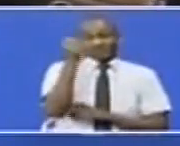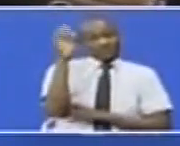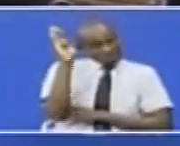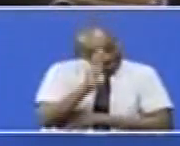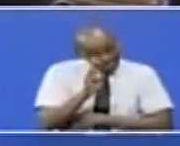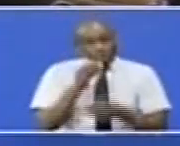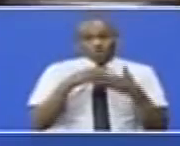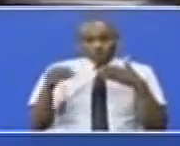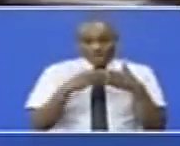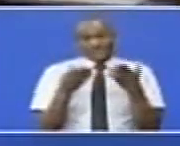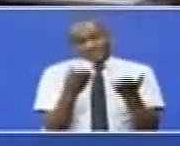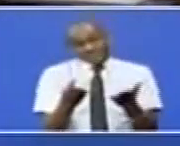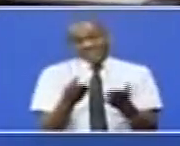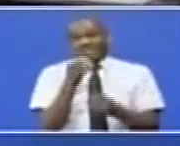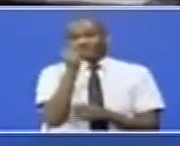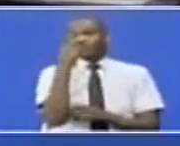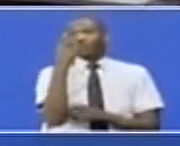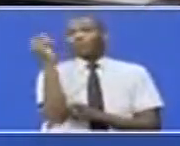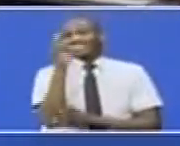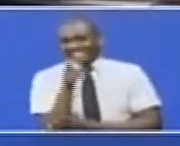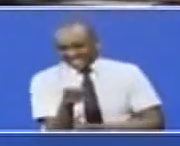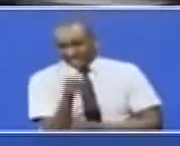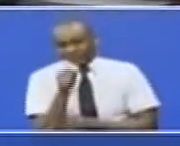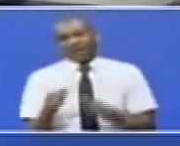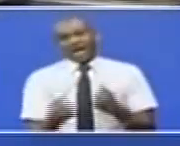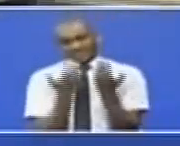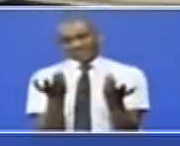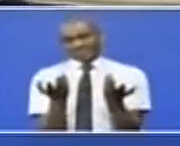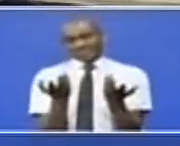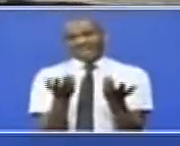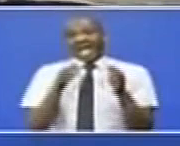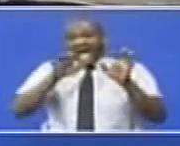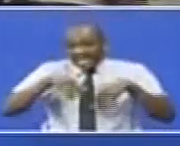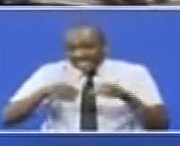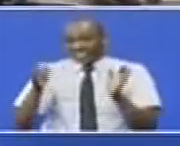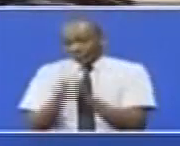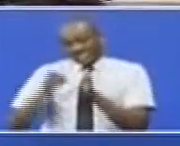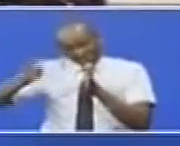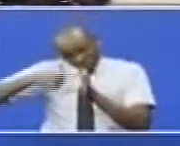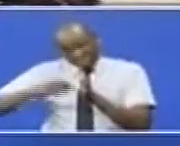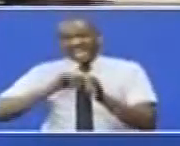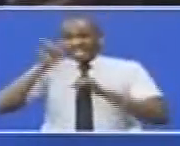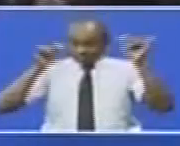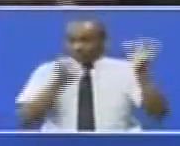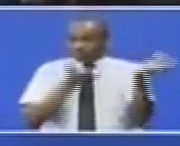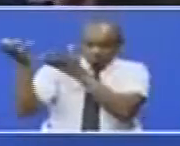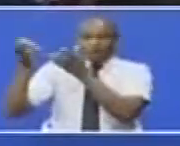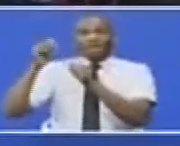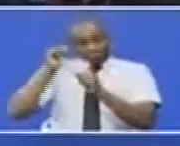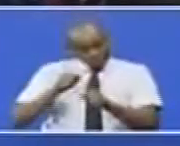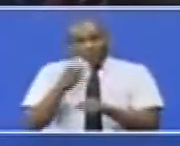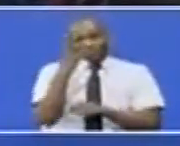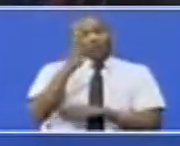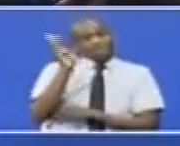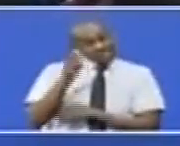equivalent to 52% above the baseline. It is further estimated that agricultural and industrial exports would increase by $4